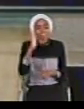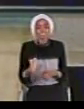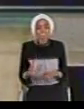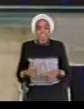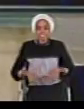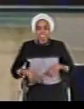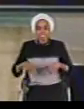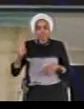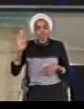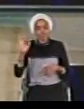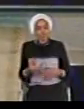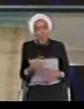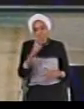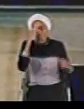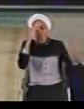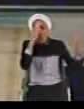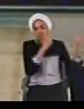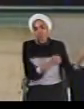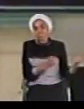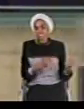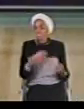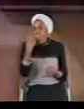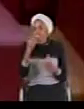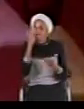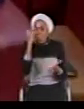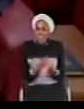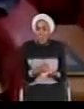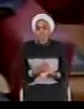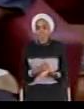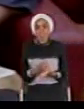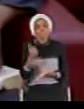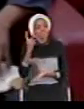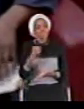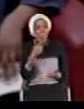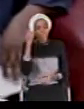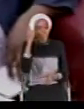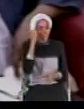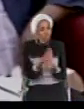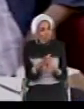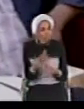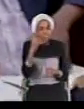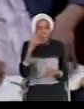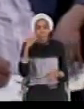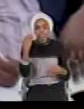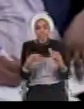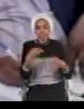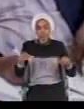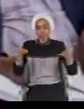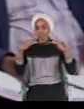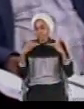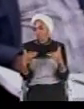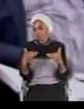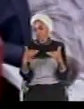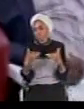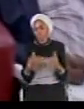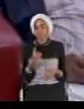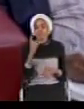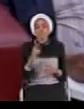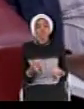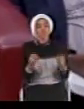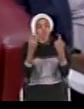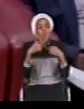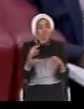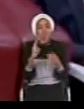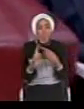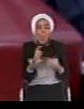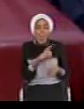me have a good amen there. The just, the justified. You come to the Lord, and then the gospel comes to